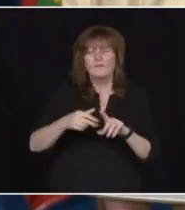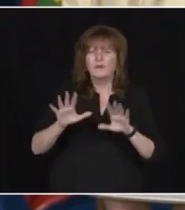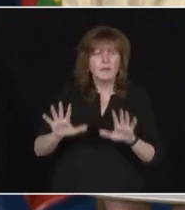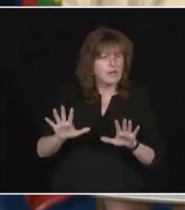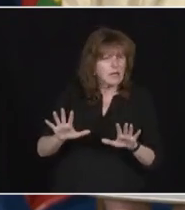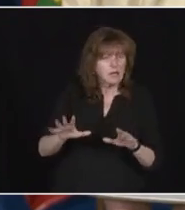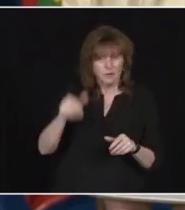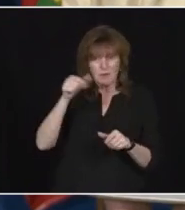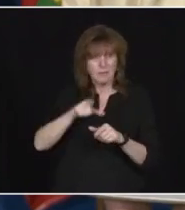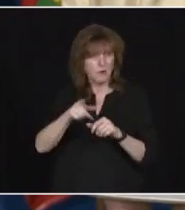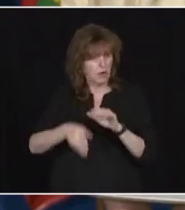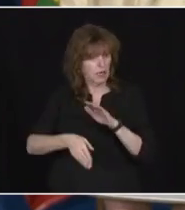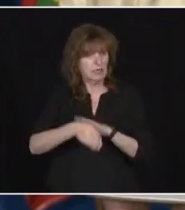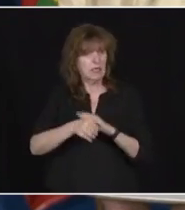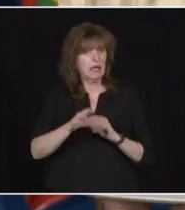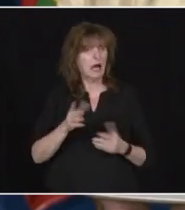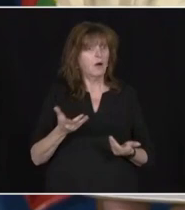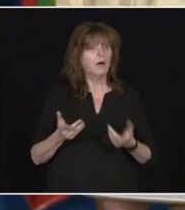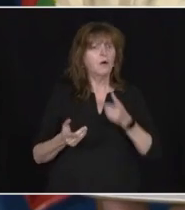of tenants waiting to get into